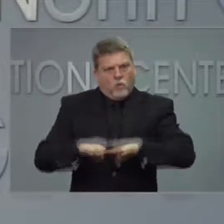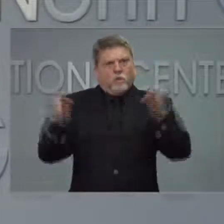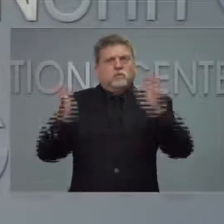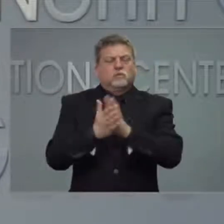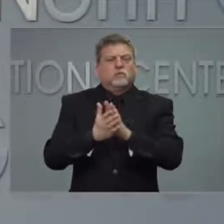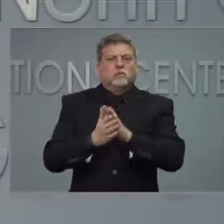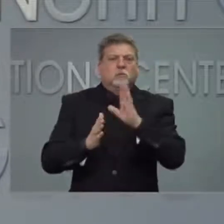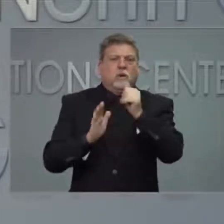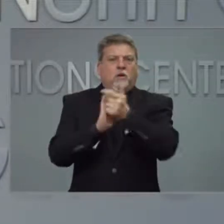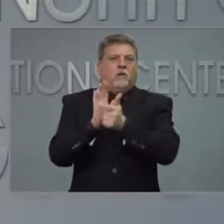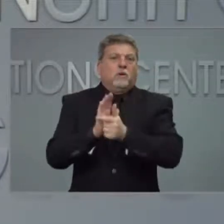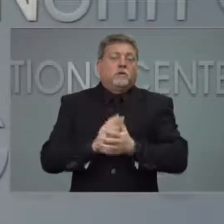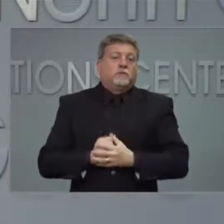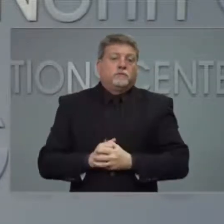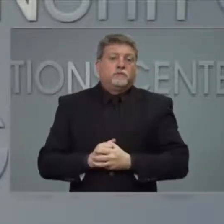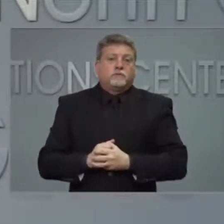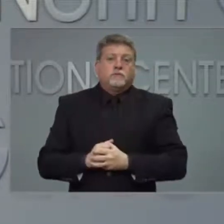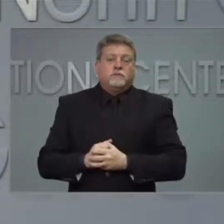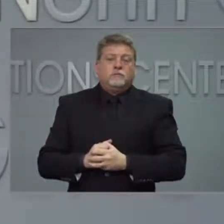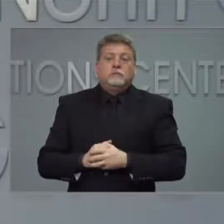Our next question is from Michael Hyland with CBS 17.